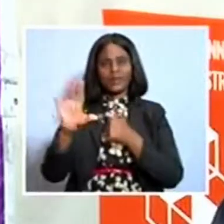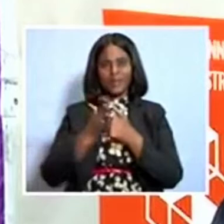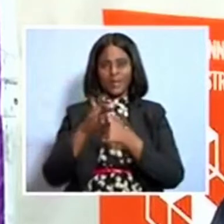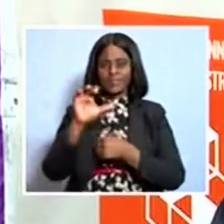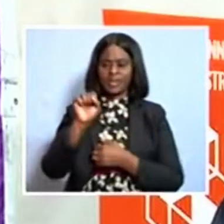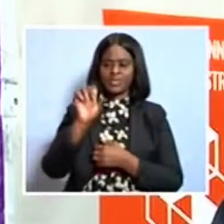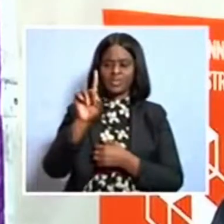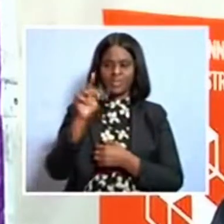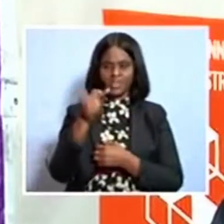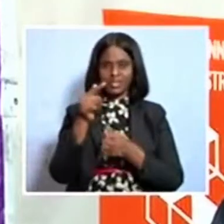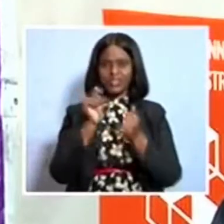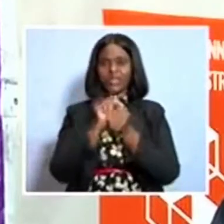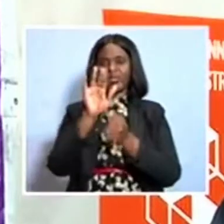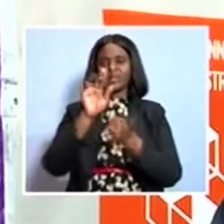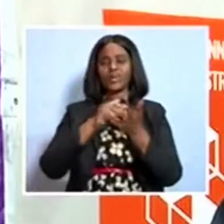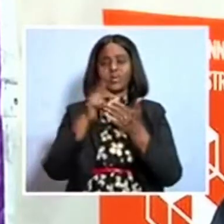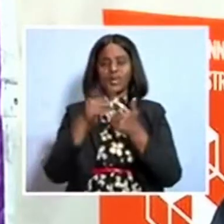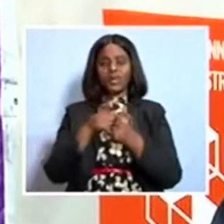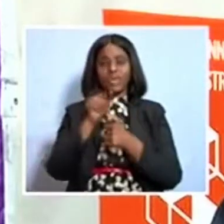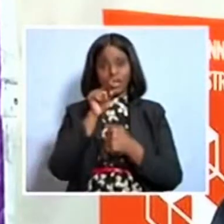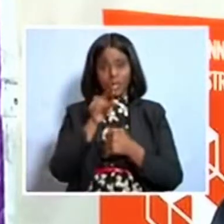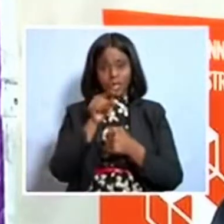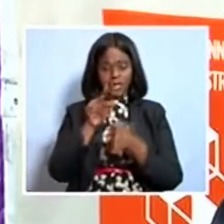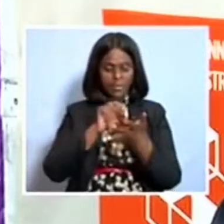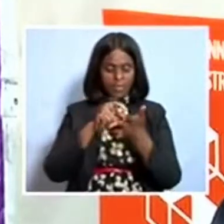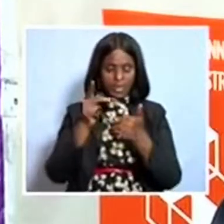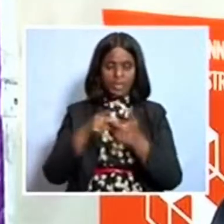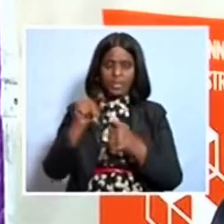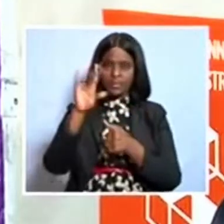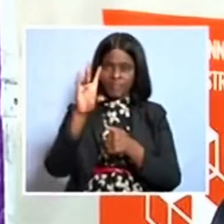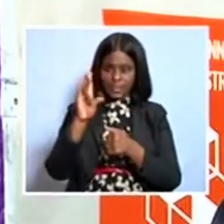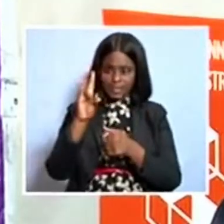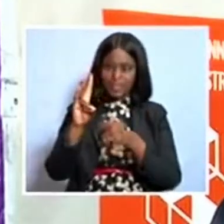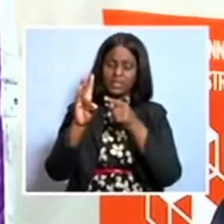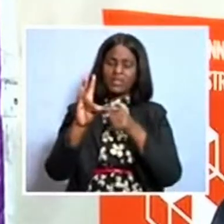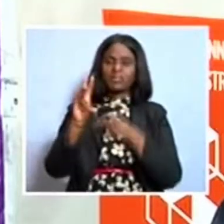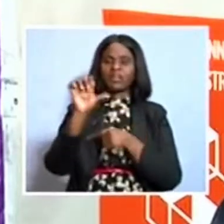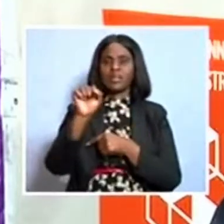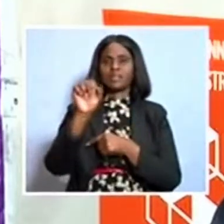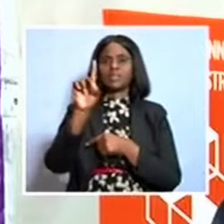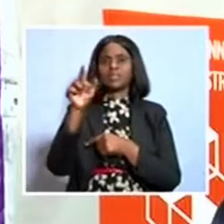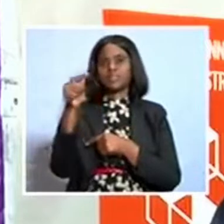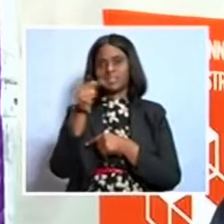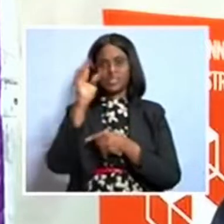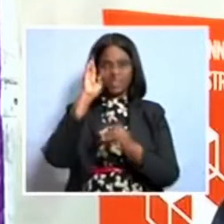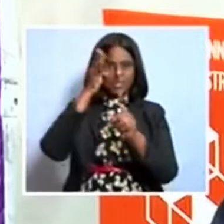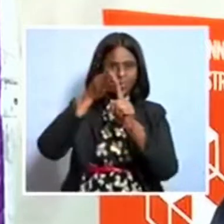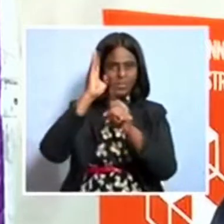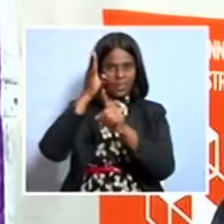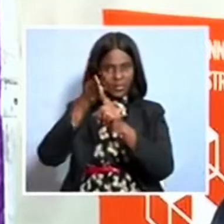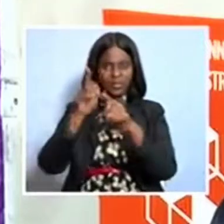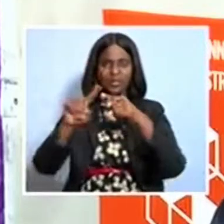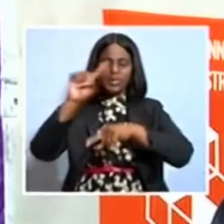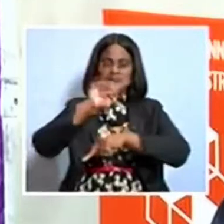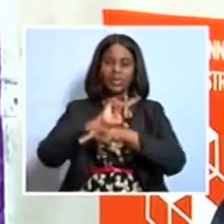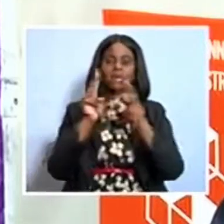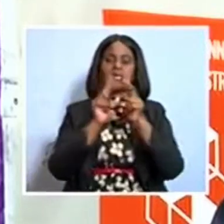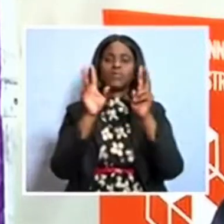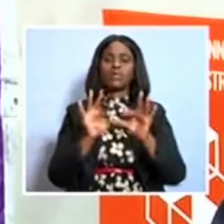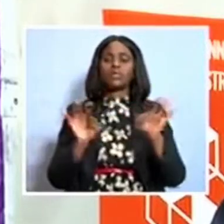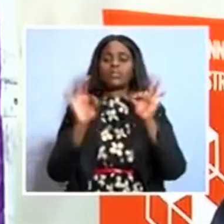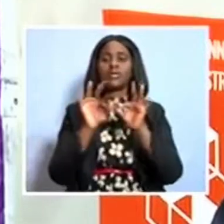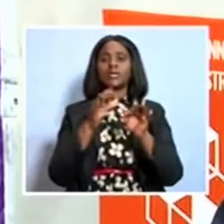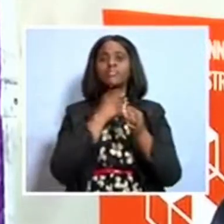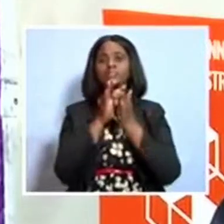program. It is a program that looks at the 17 Sustainable Development Goals. Today, we look at a very interesting